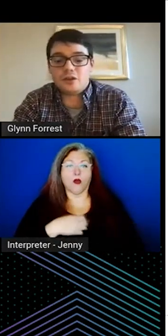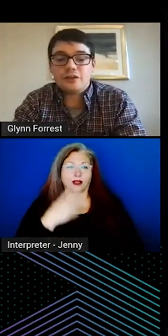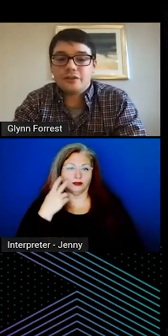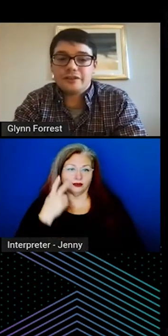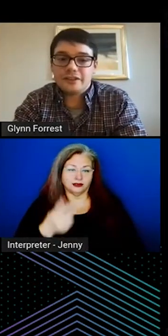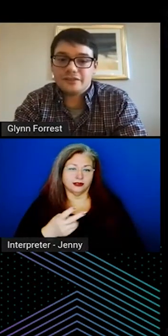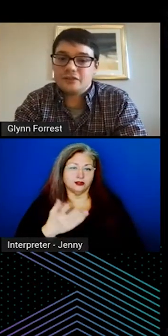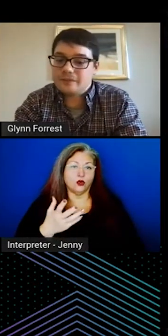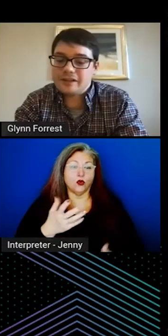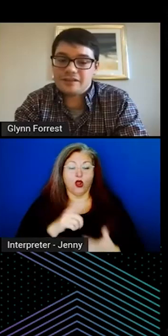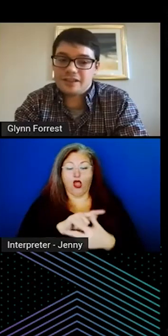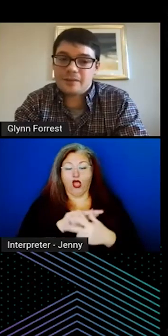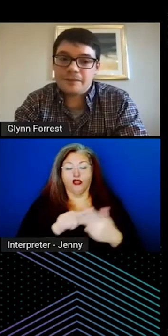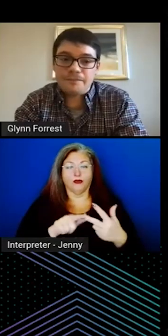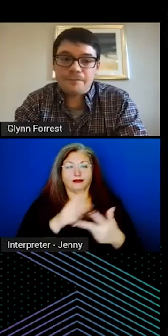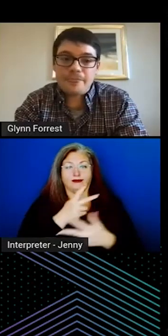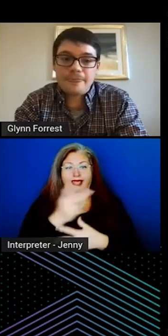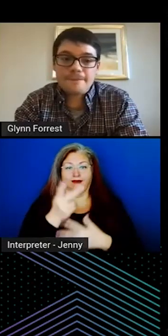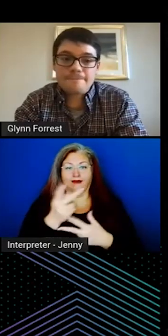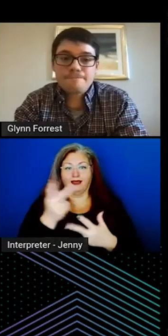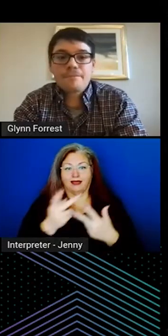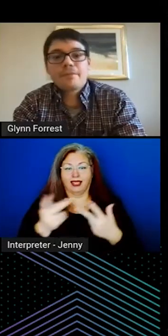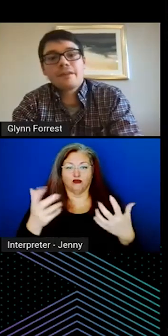So all 3 of these fail to match the schema.